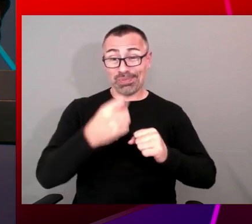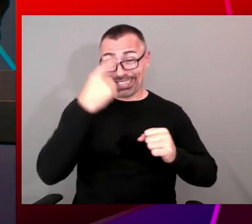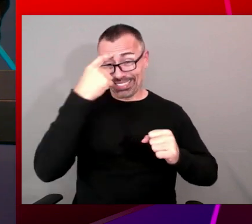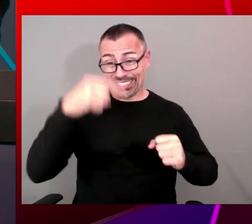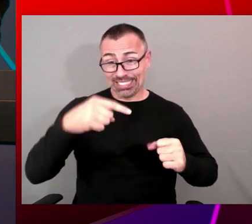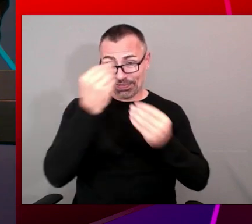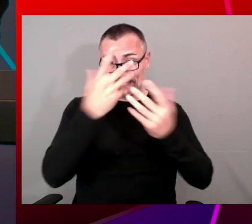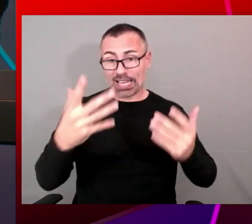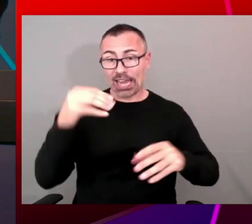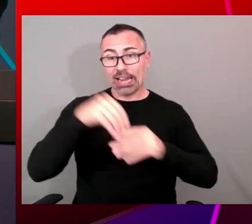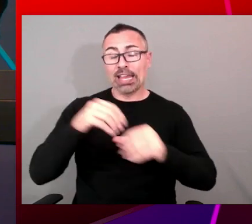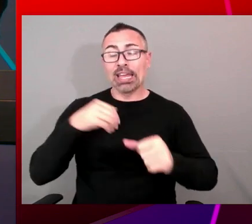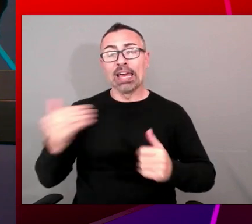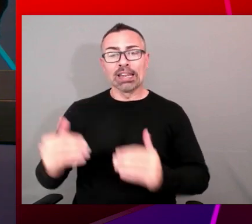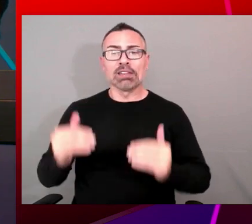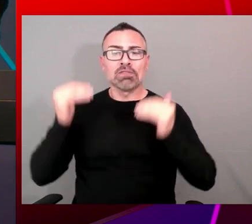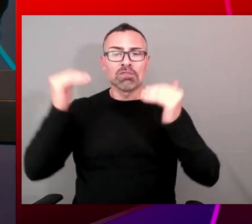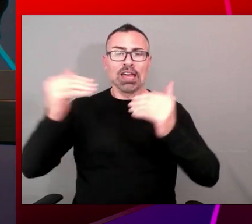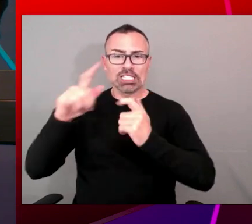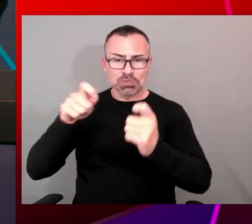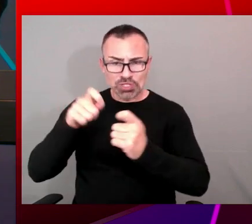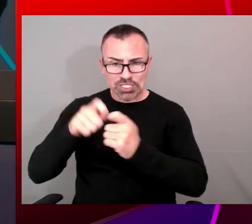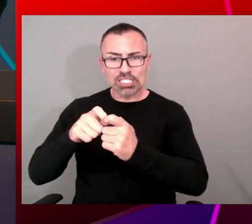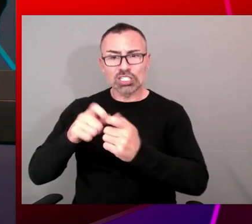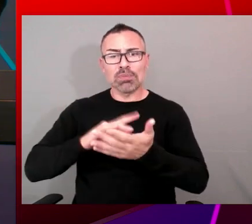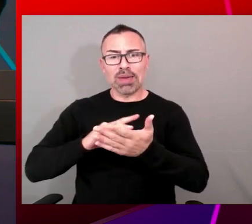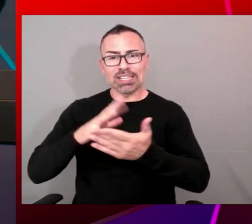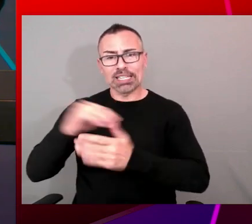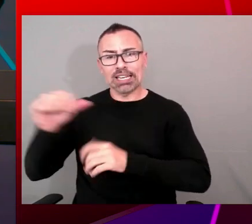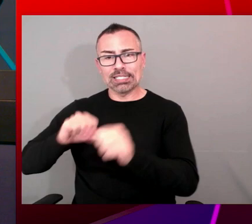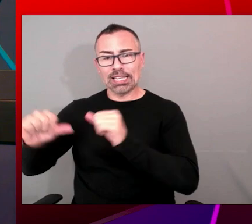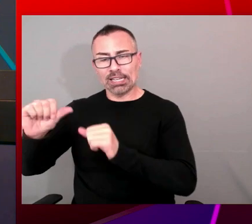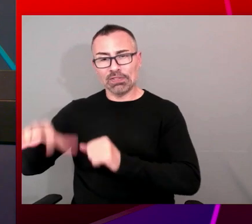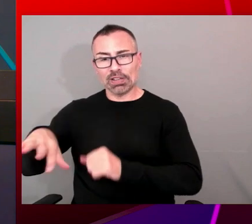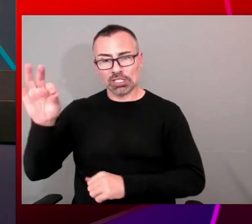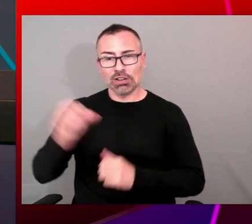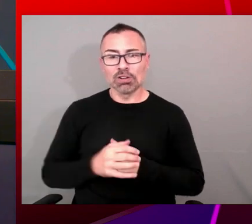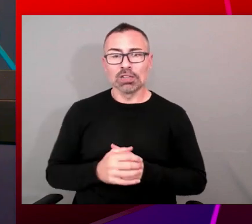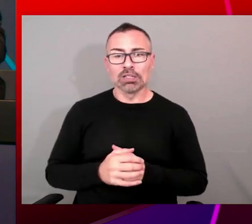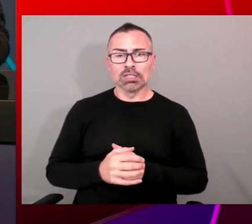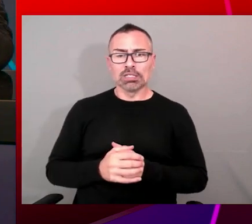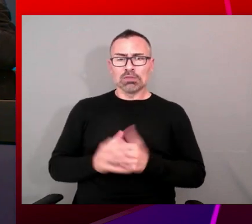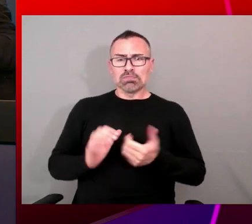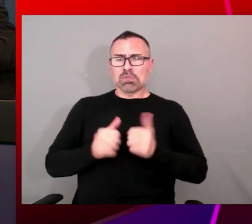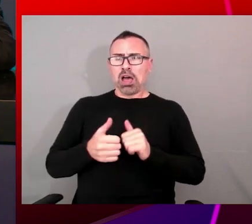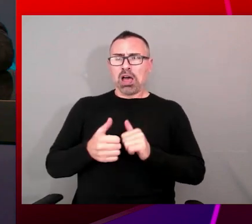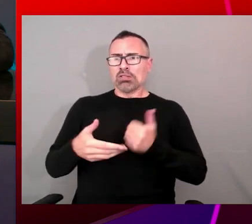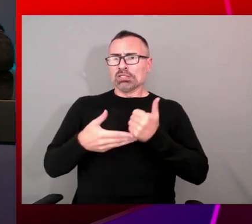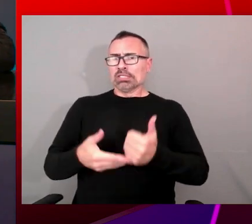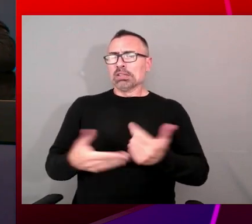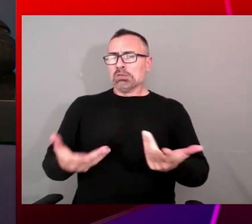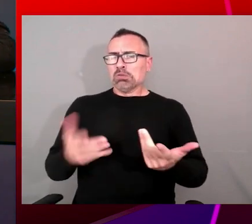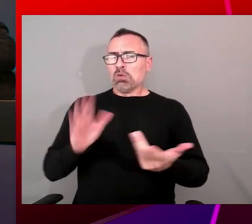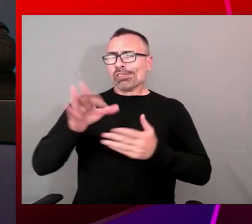scientific discovery. So how does Amazon Omics help them? What are the features and capabilities? Yeah, so I think there are sort